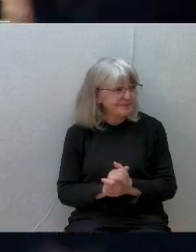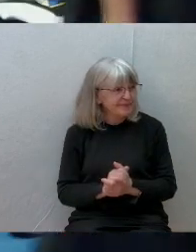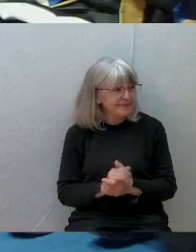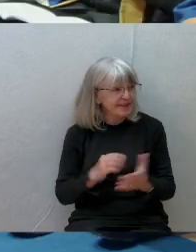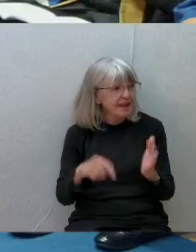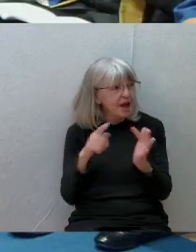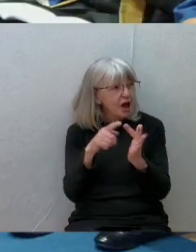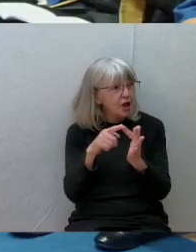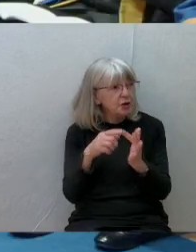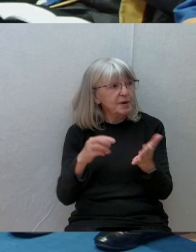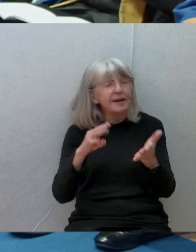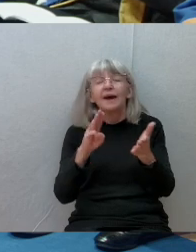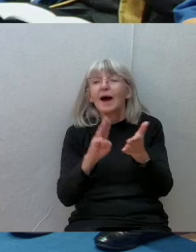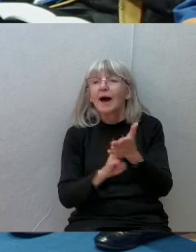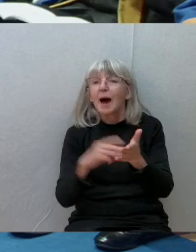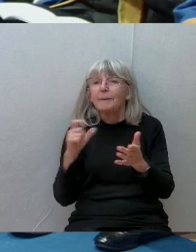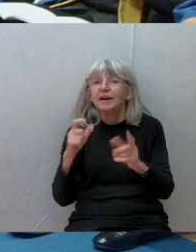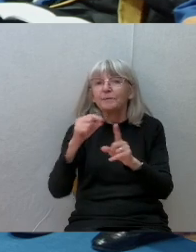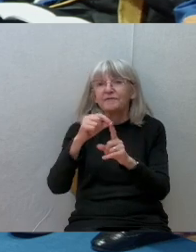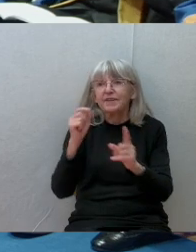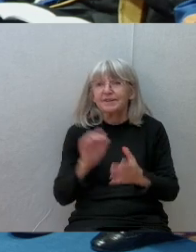Ewan McPhee.